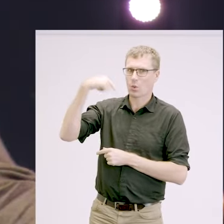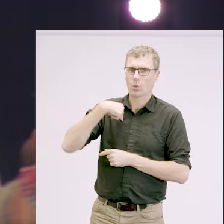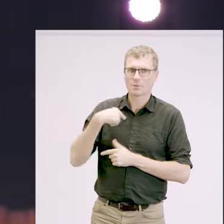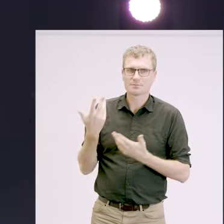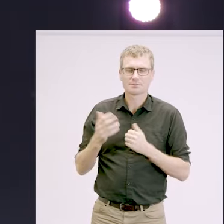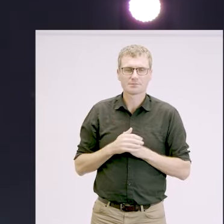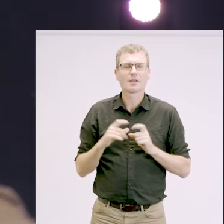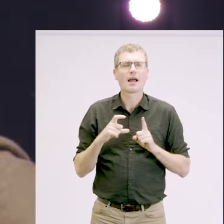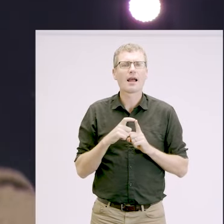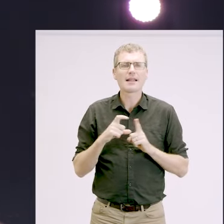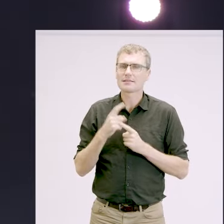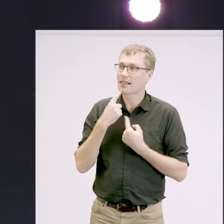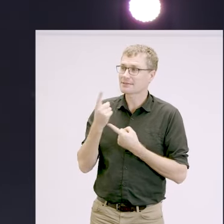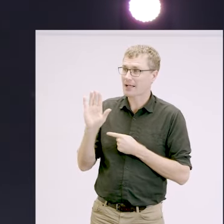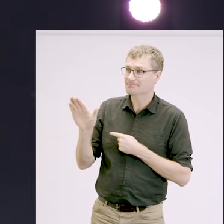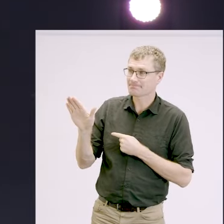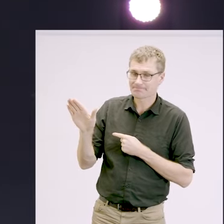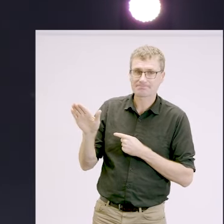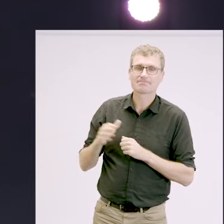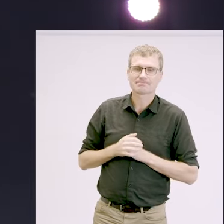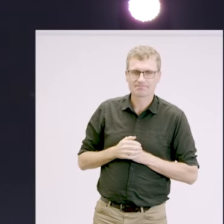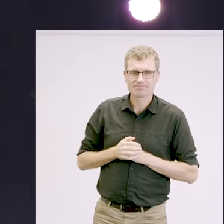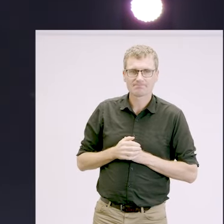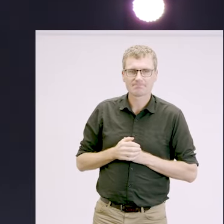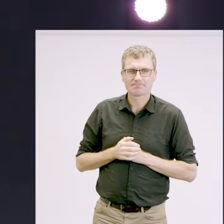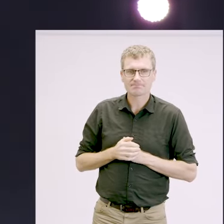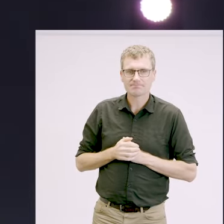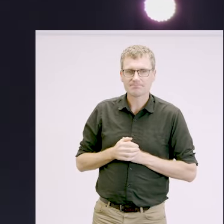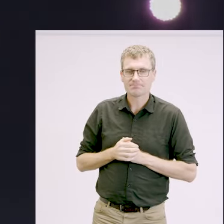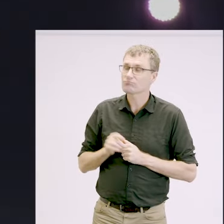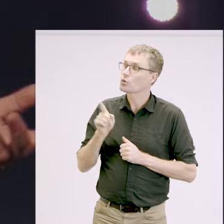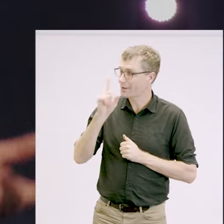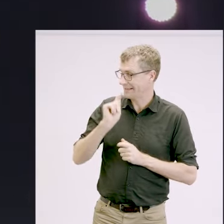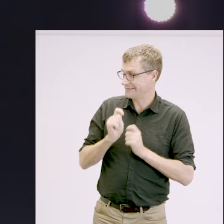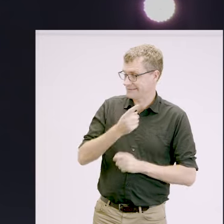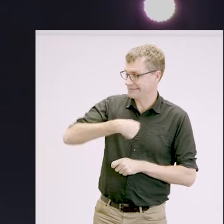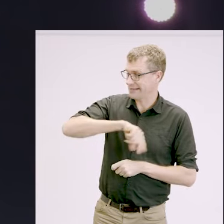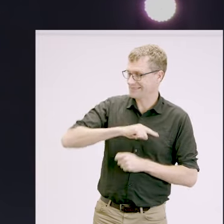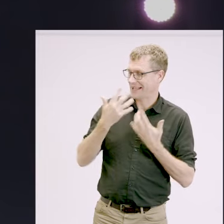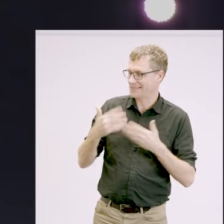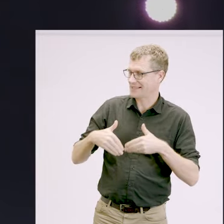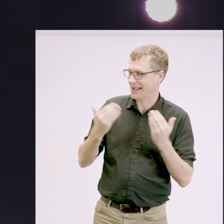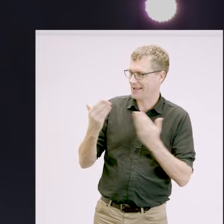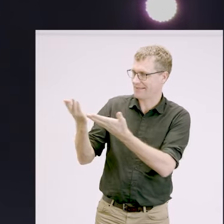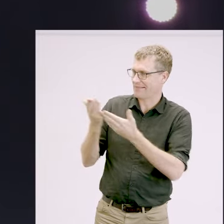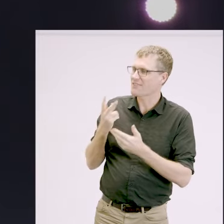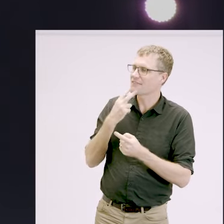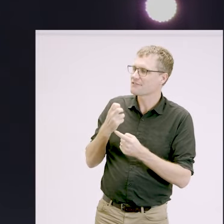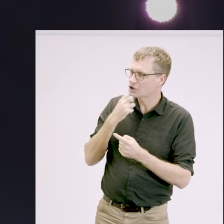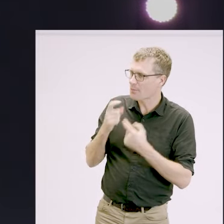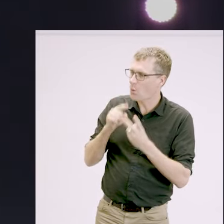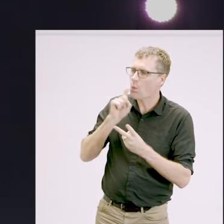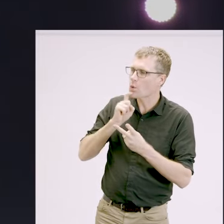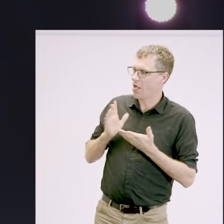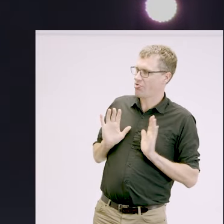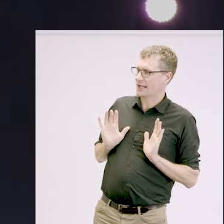terrible under my care, I'm going to be in trouble, right? But Daniel said to the steward, whom the chief of the eunuchs had assigned, test your